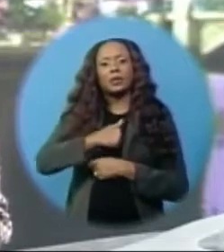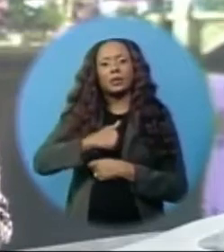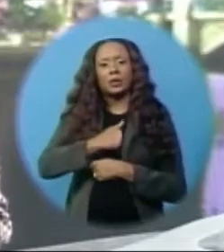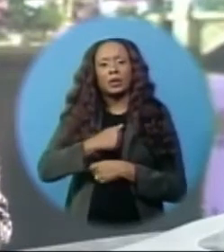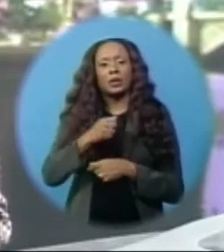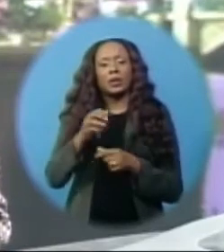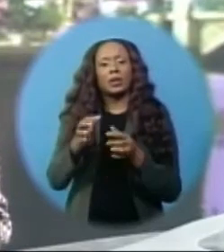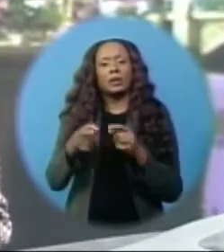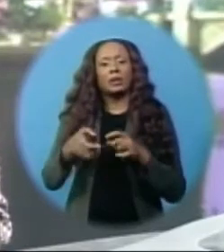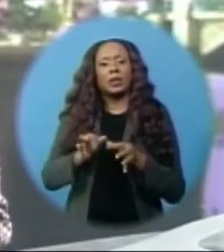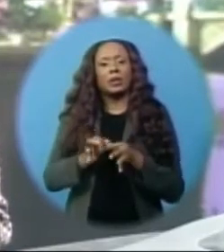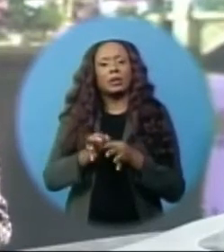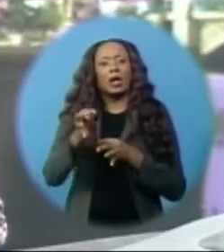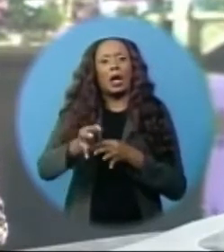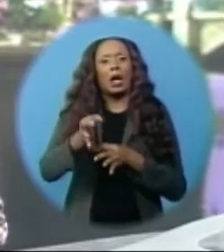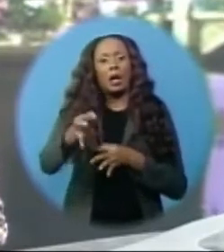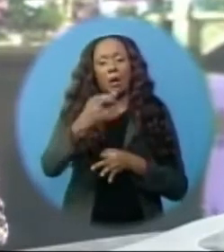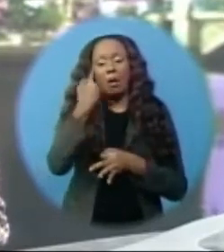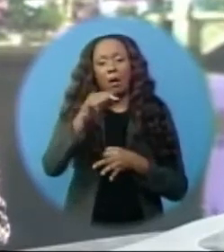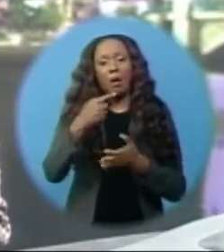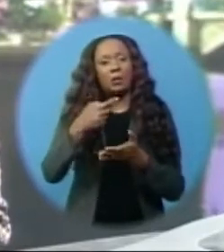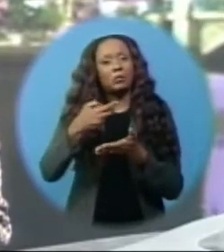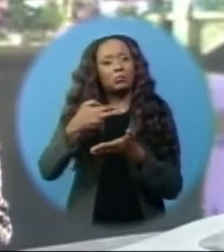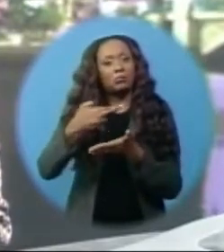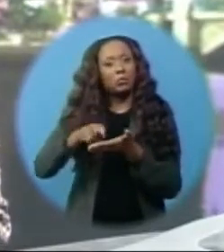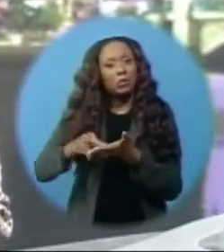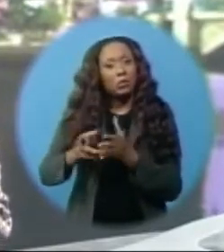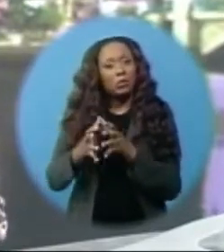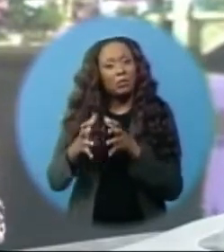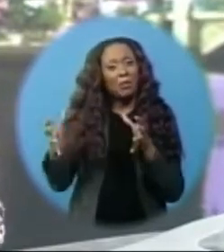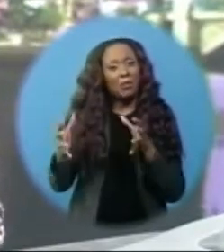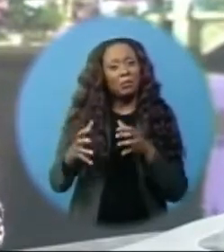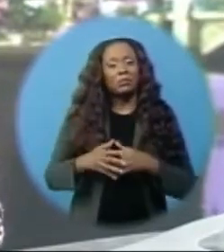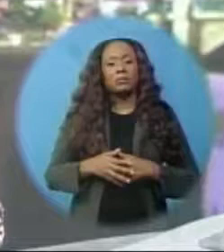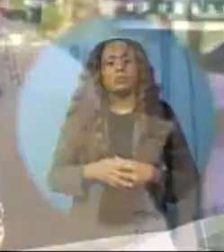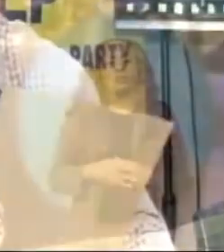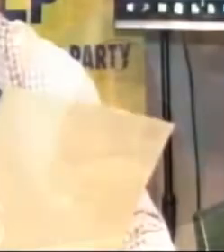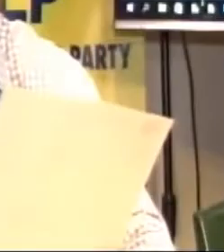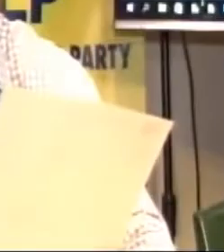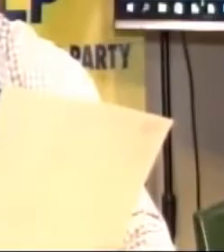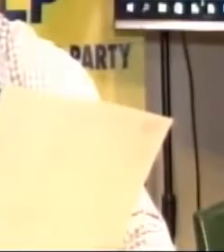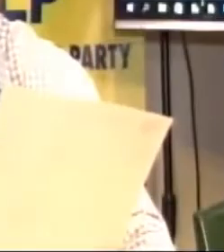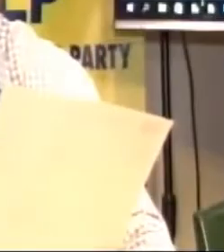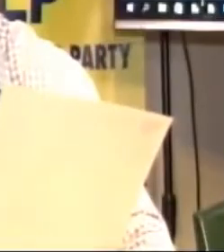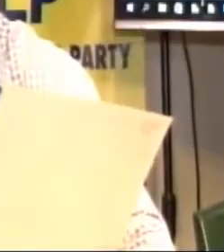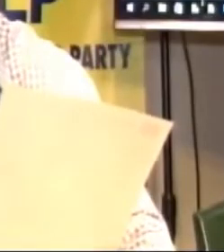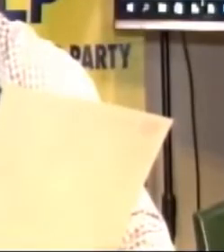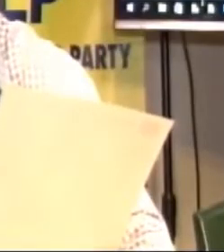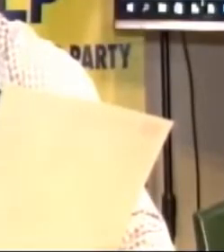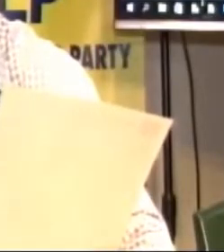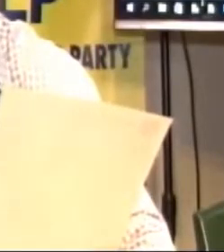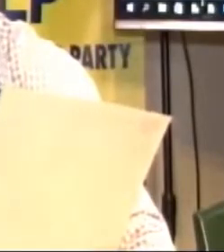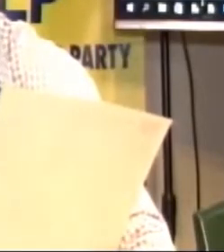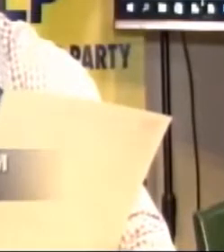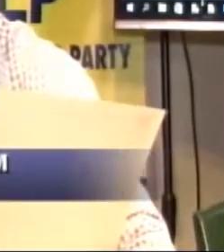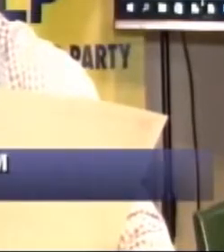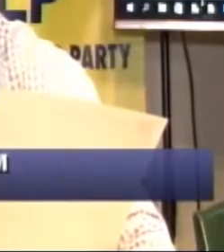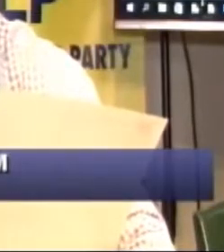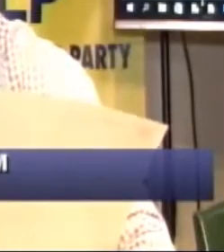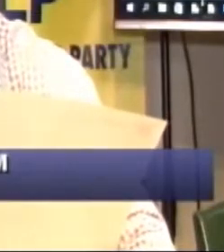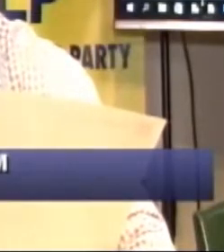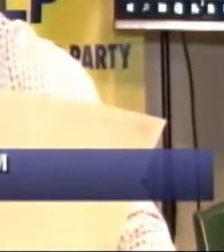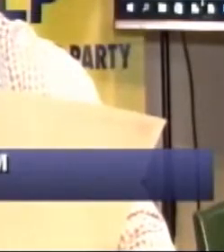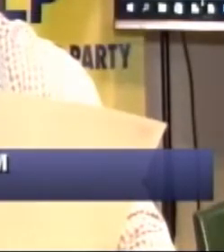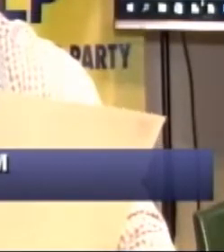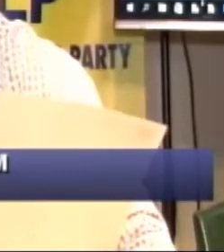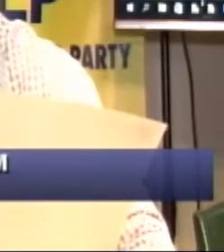delay resulting from extensive research. The members of the Democratic Labour Party are not satisfied with the